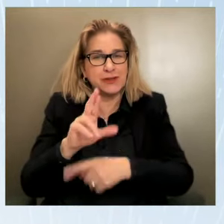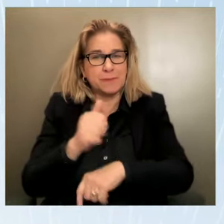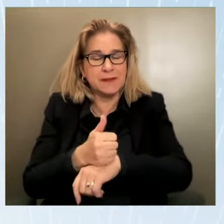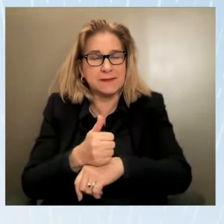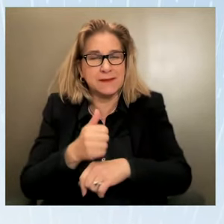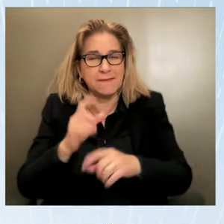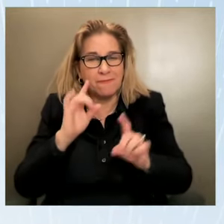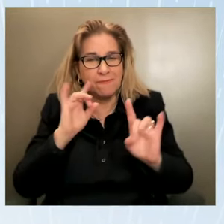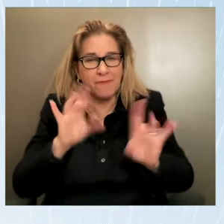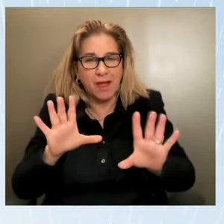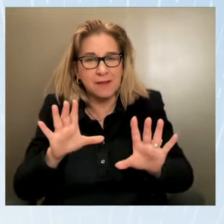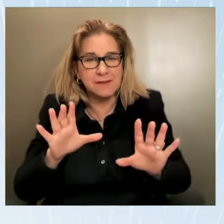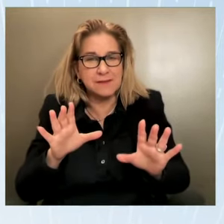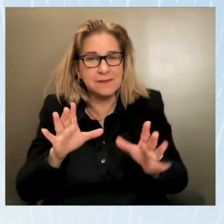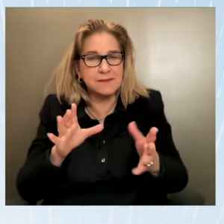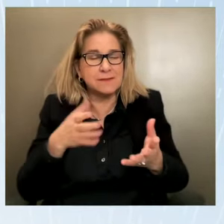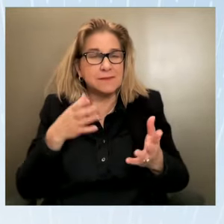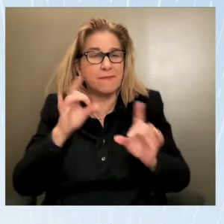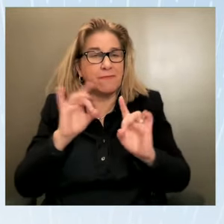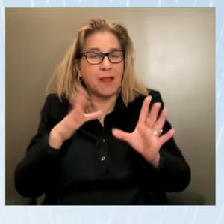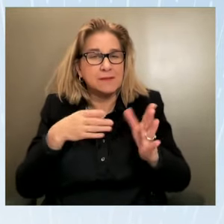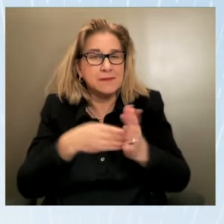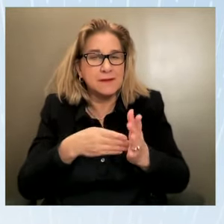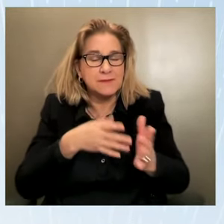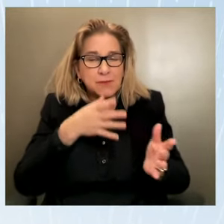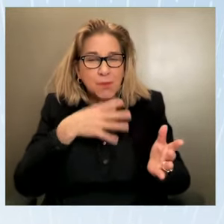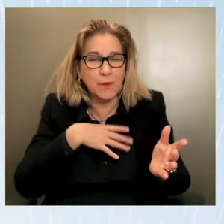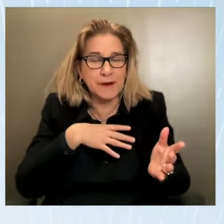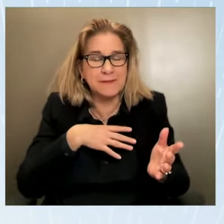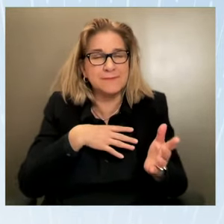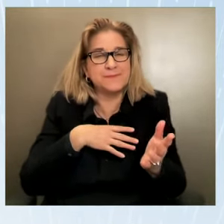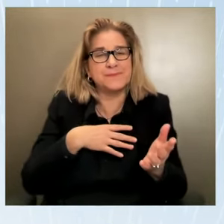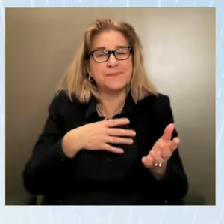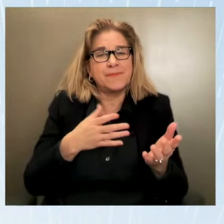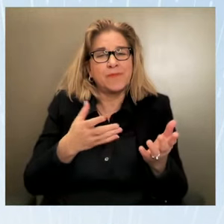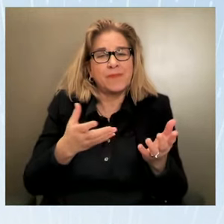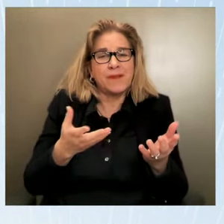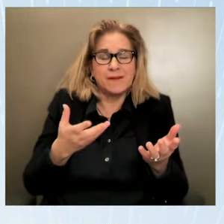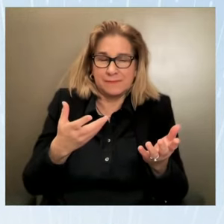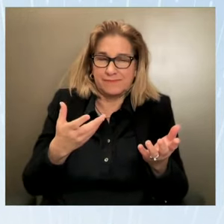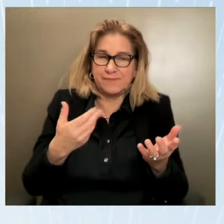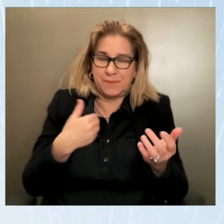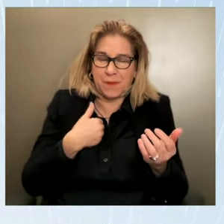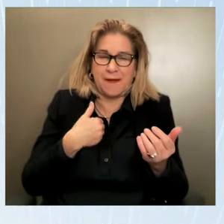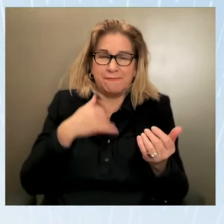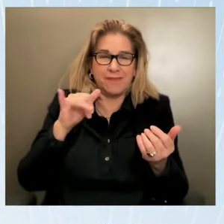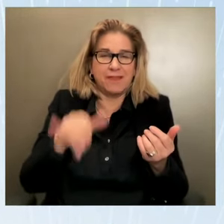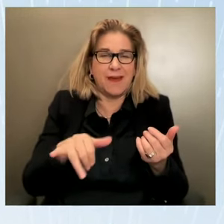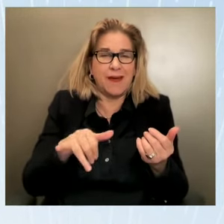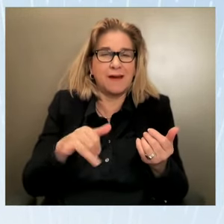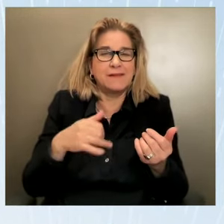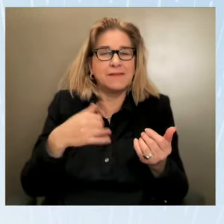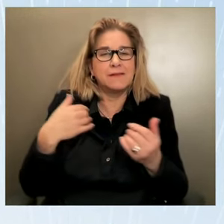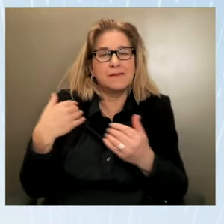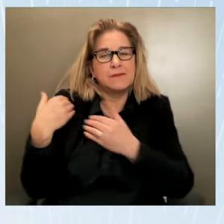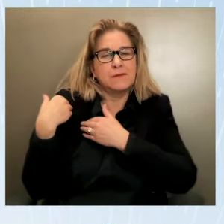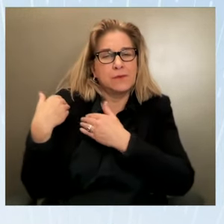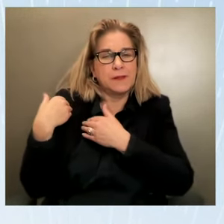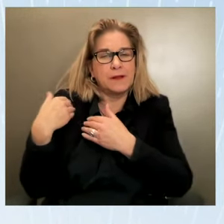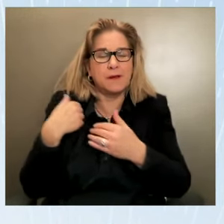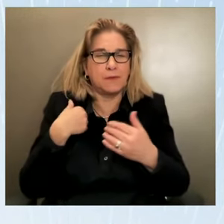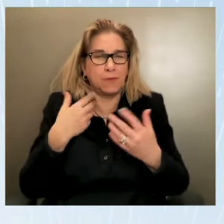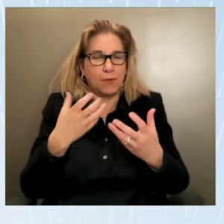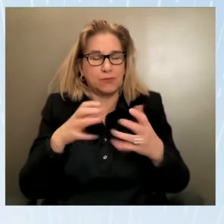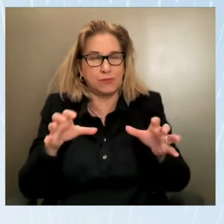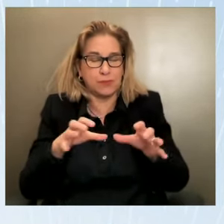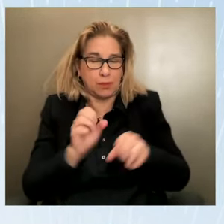up, and health and economic security. You know, as we've just heard, human trafficking is